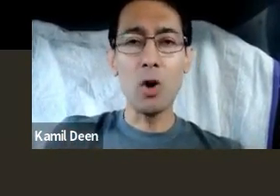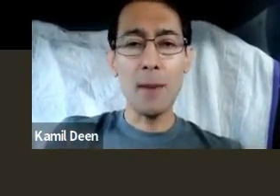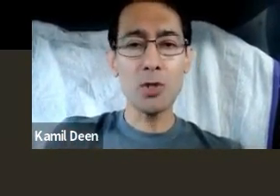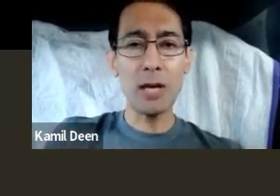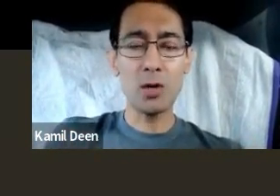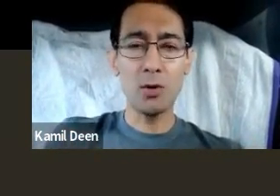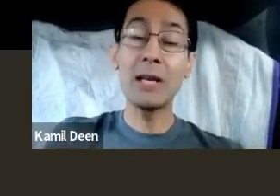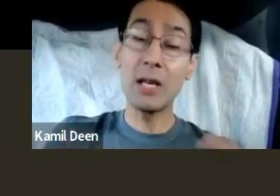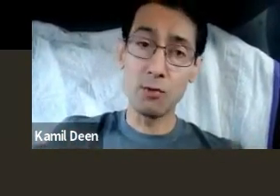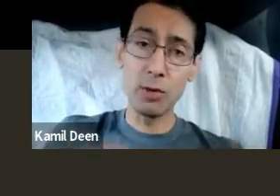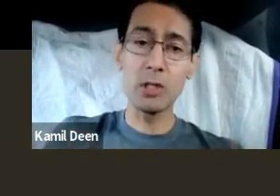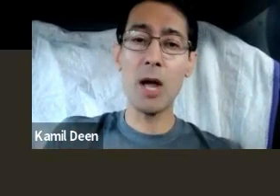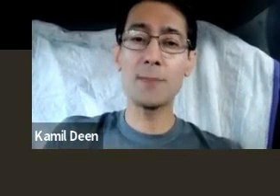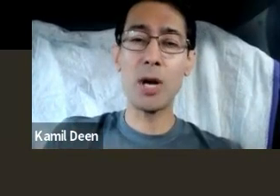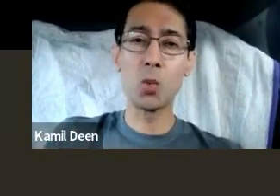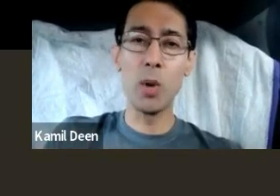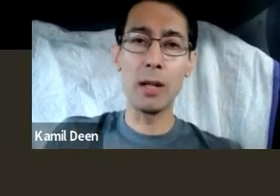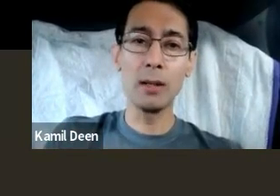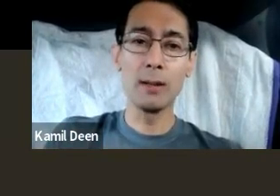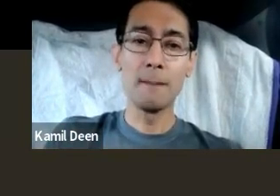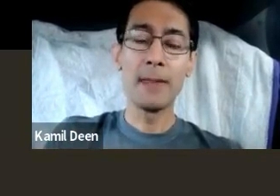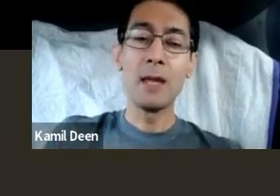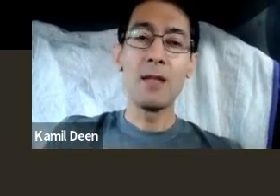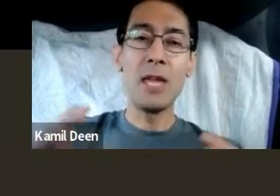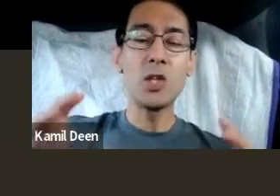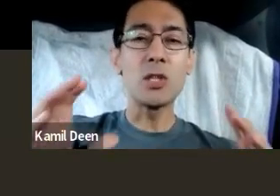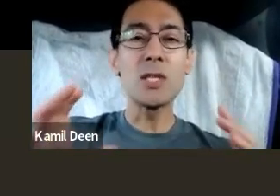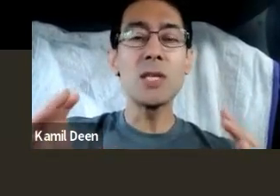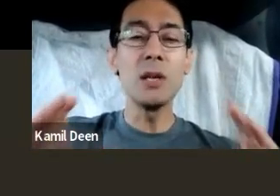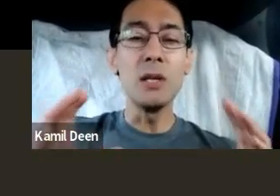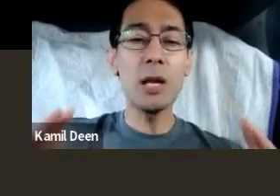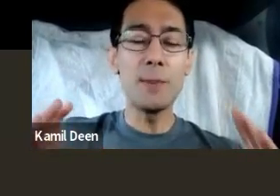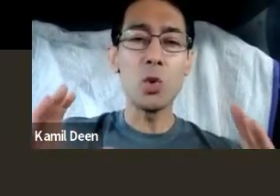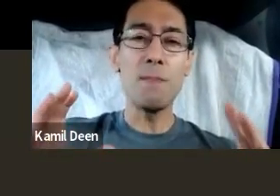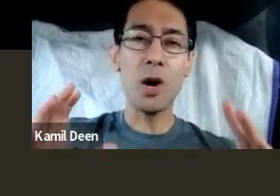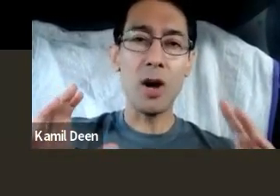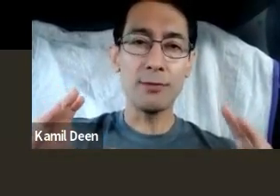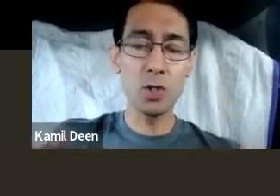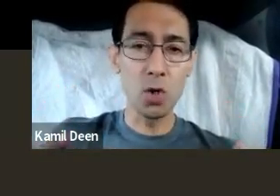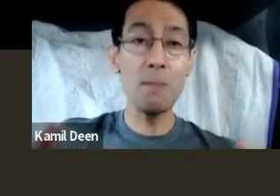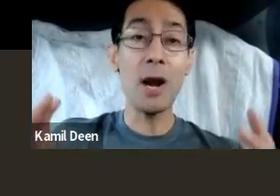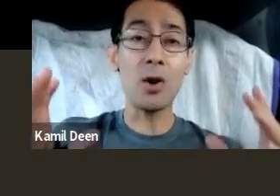is reading your abstract correctly, and if you've written your abstract well, they should see the link between